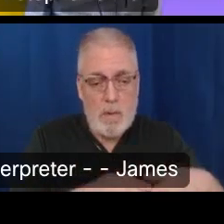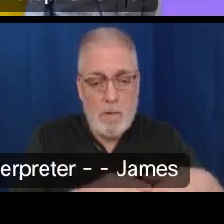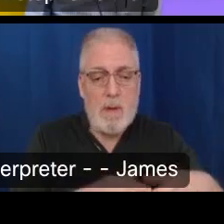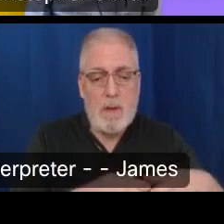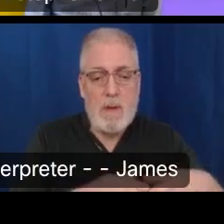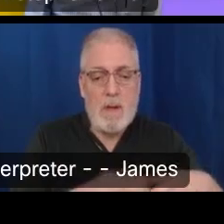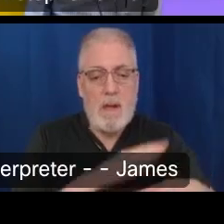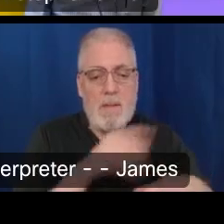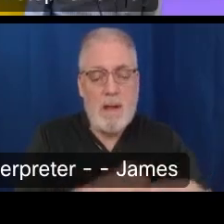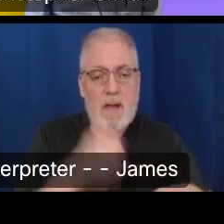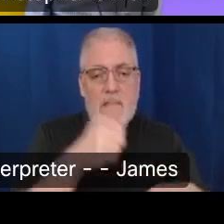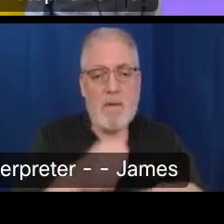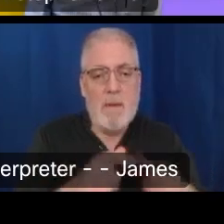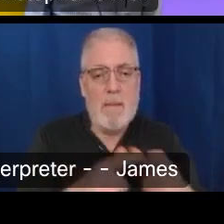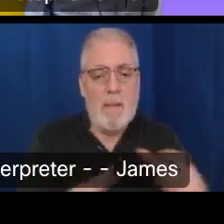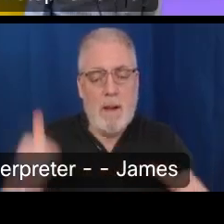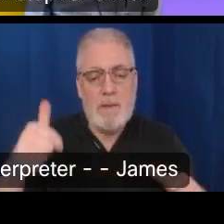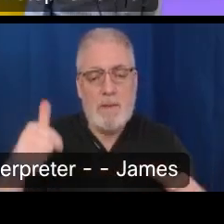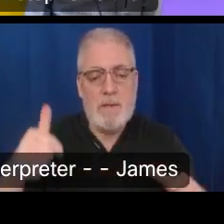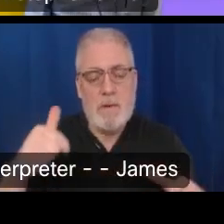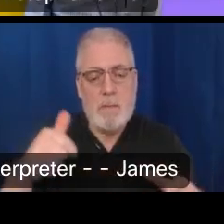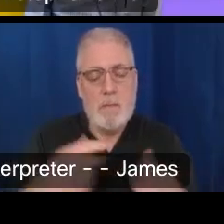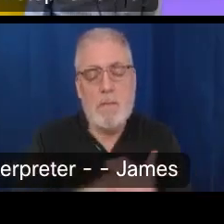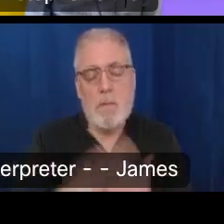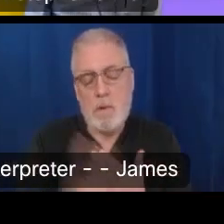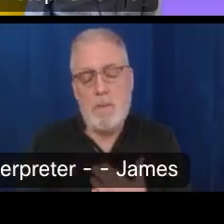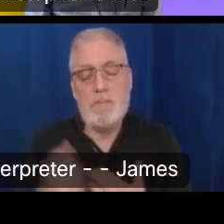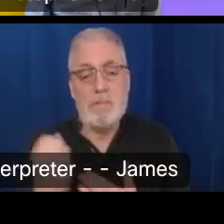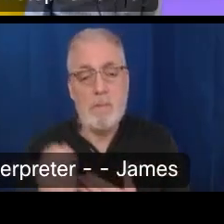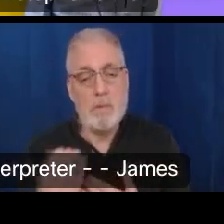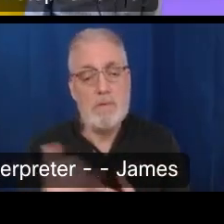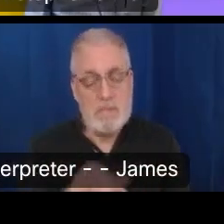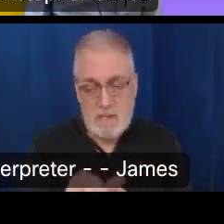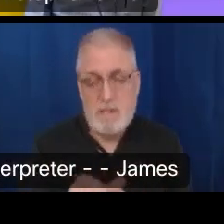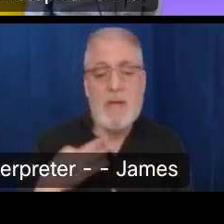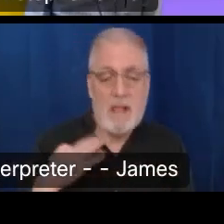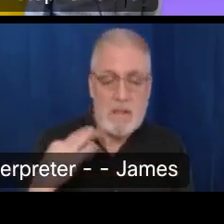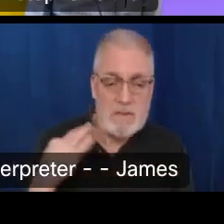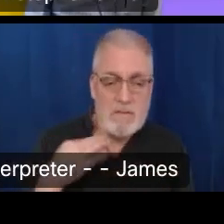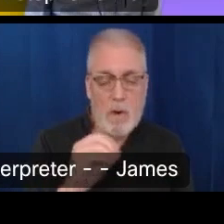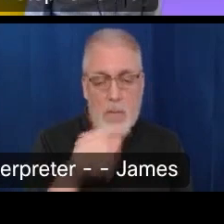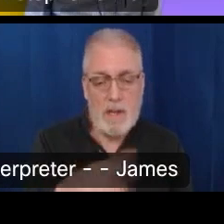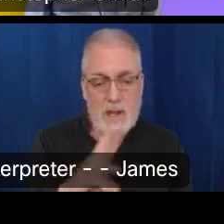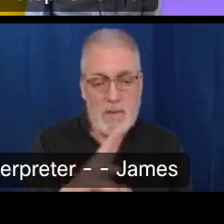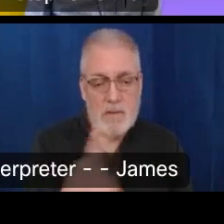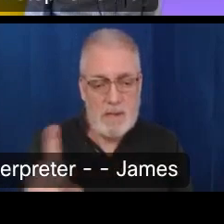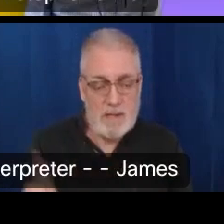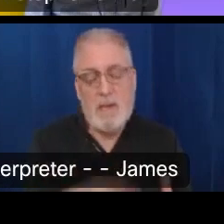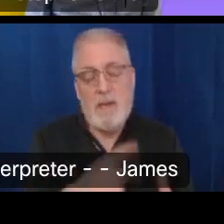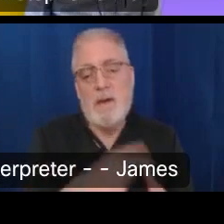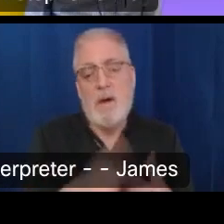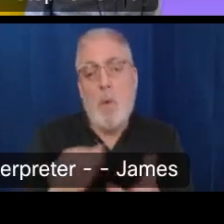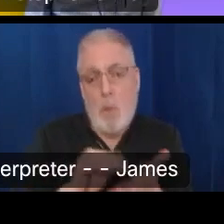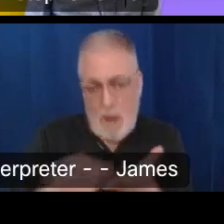youth who are eligible for OPWDD and OPWDD waiver services. The 12-bed program, again, focused